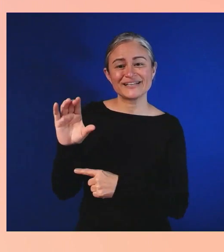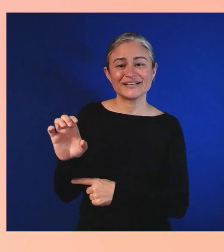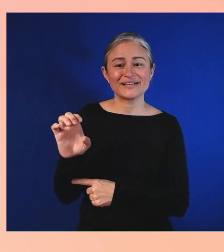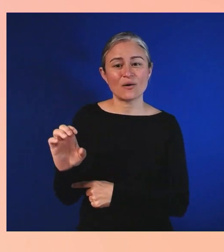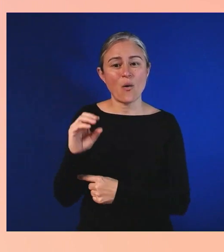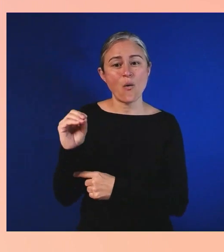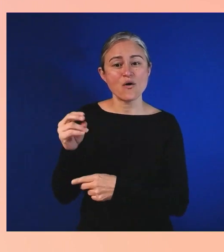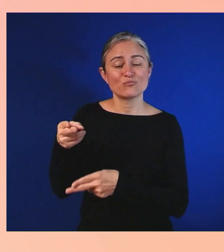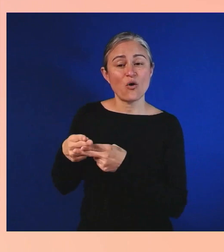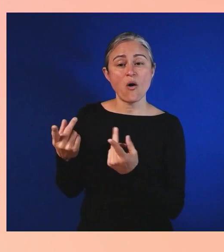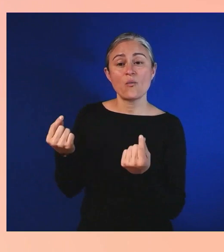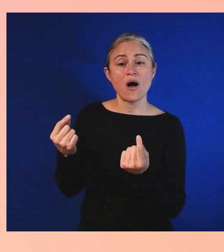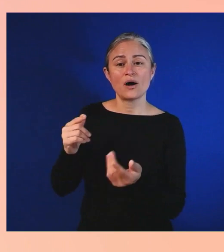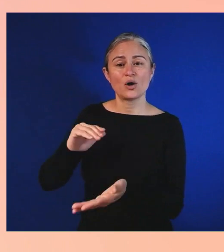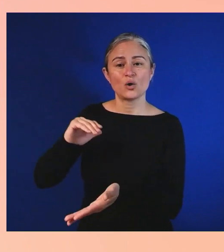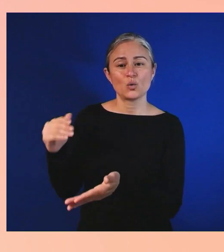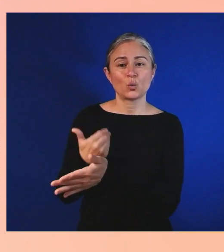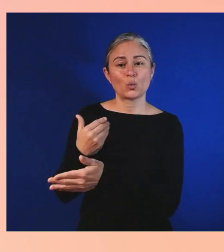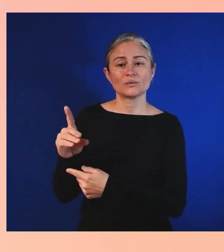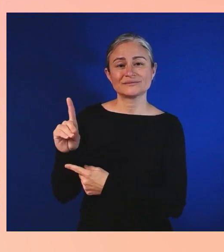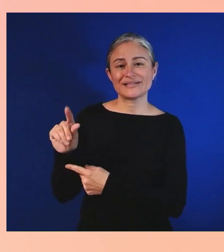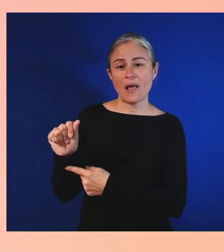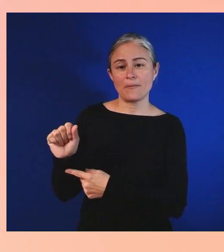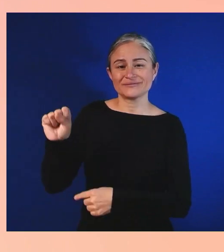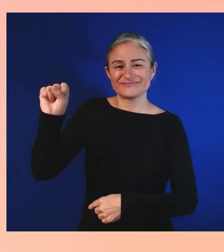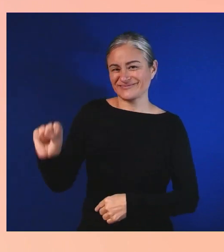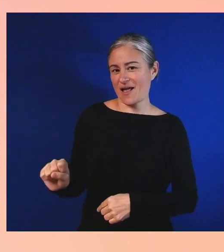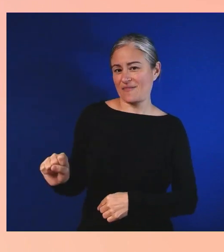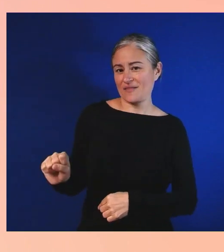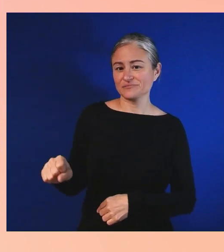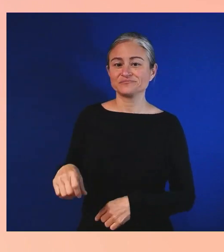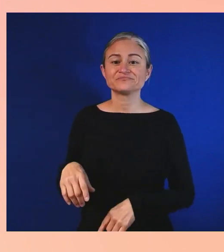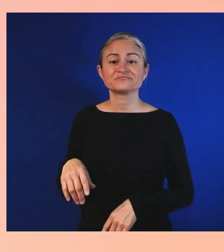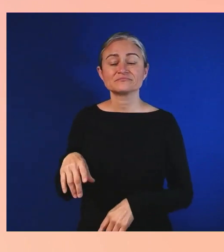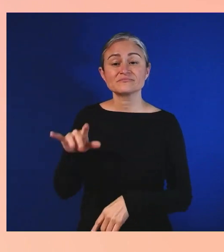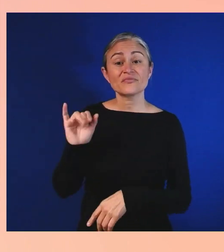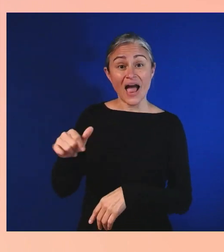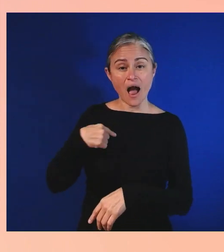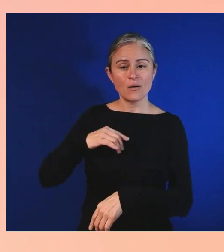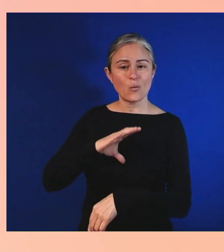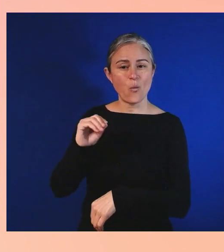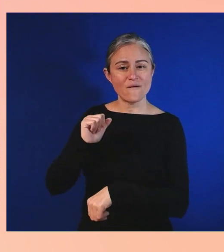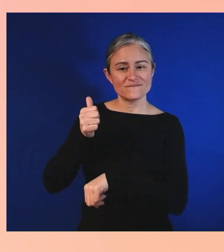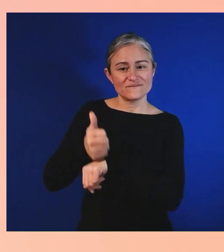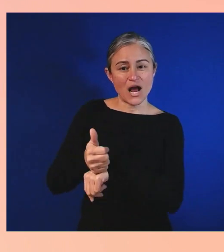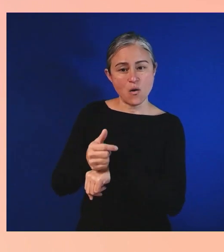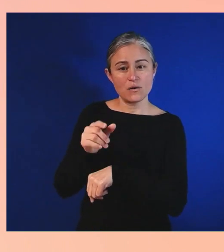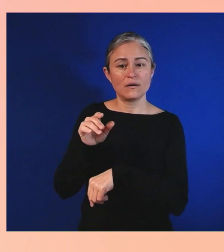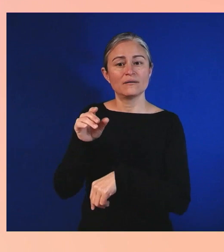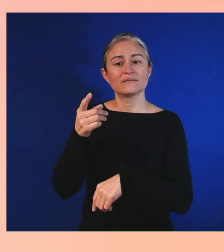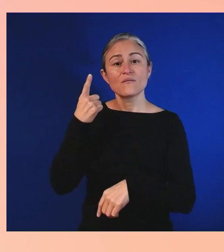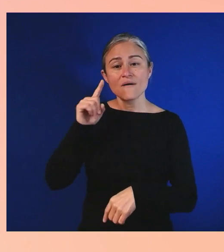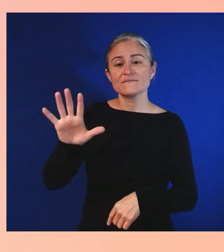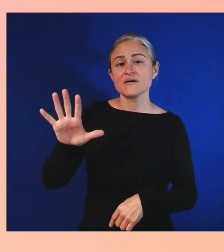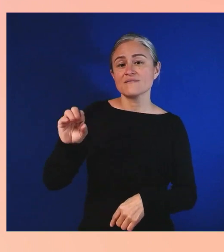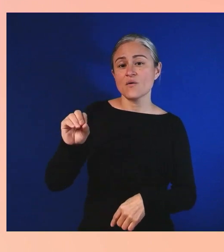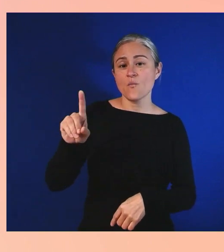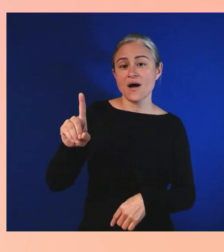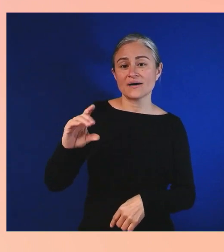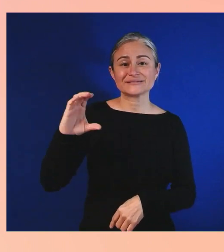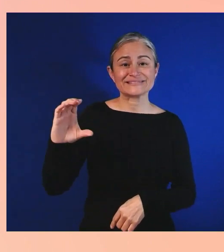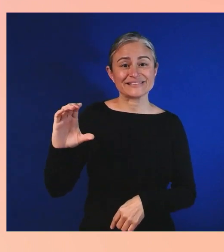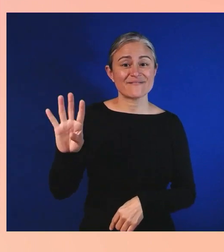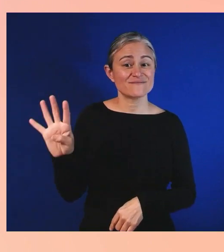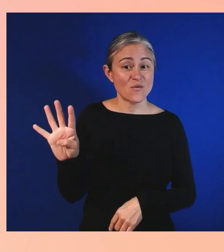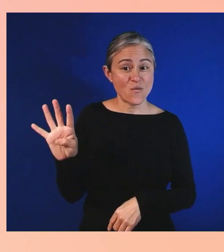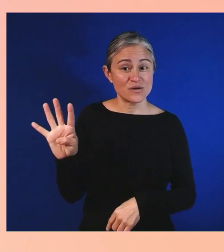our 501c4 arm, New Disabled South Rising. We are an organization working in 14 southern states to advance